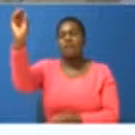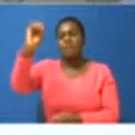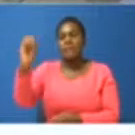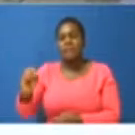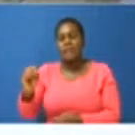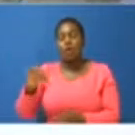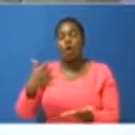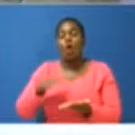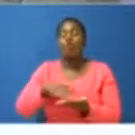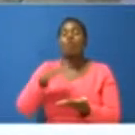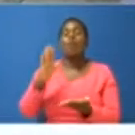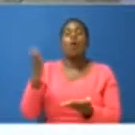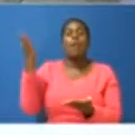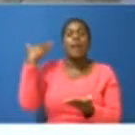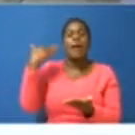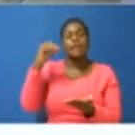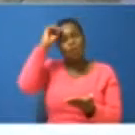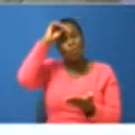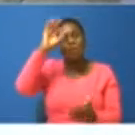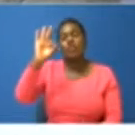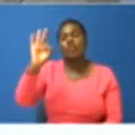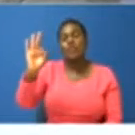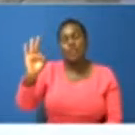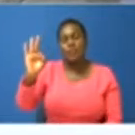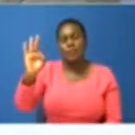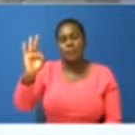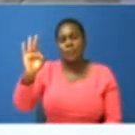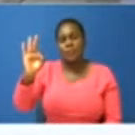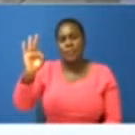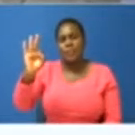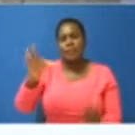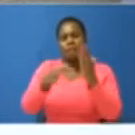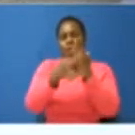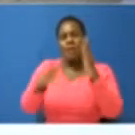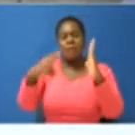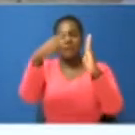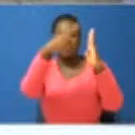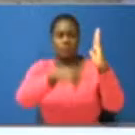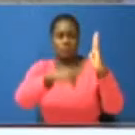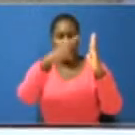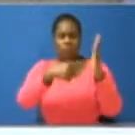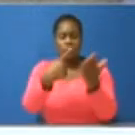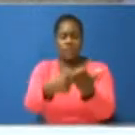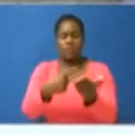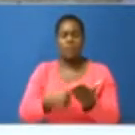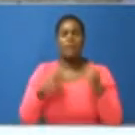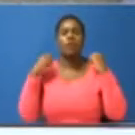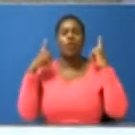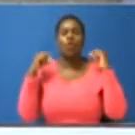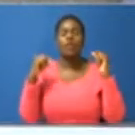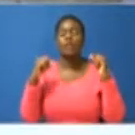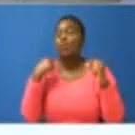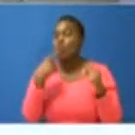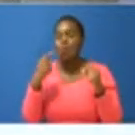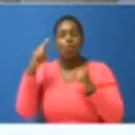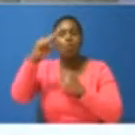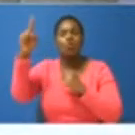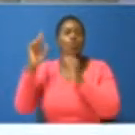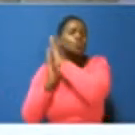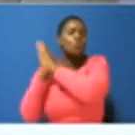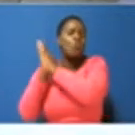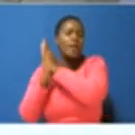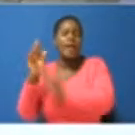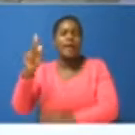or more in the last three opinion polls in sort of popularity rankings and that's a debate that will be hosted by zubaida kome of